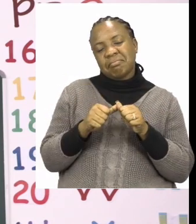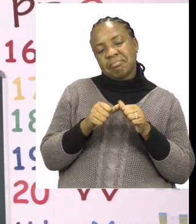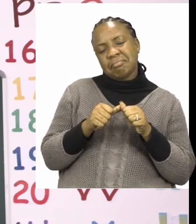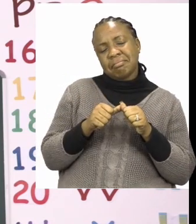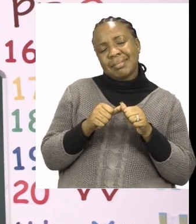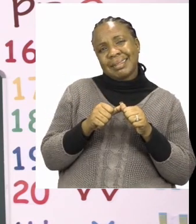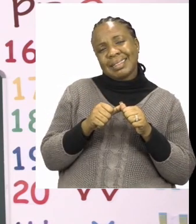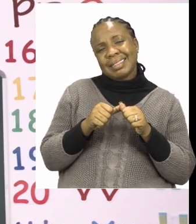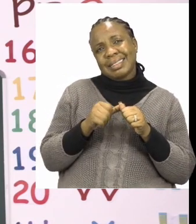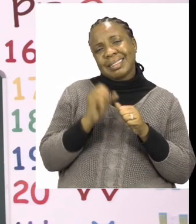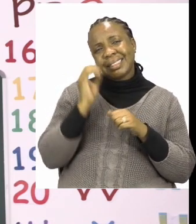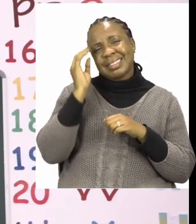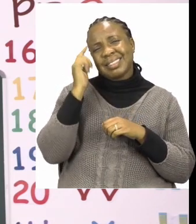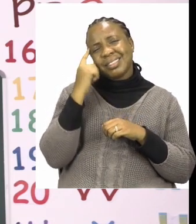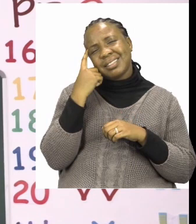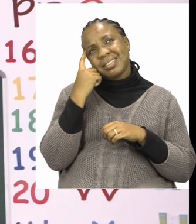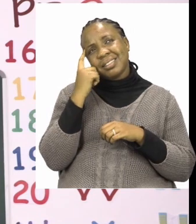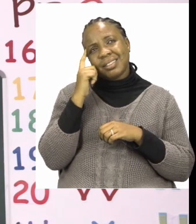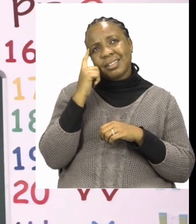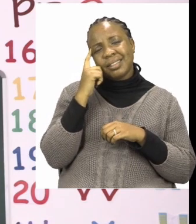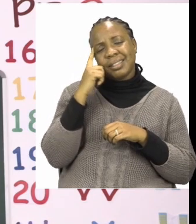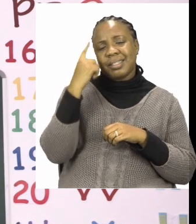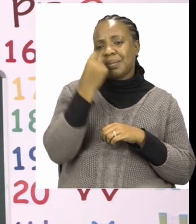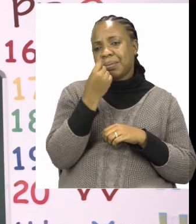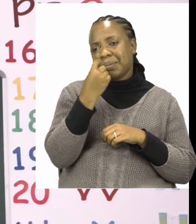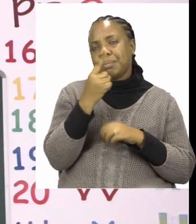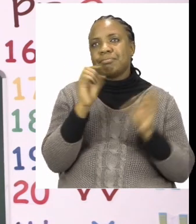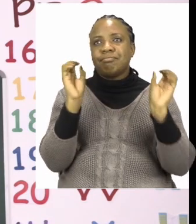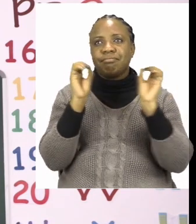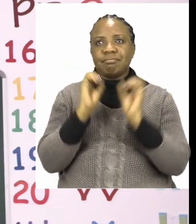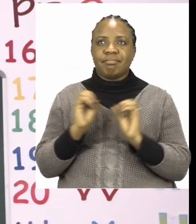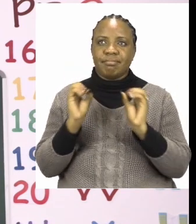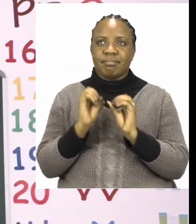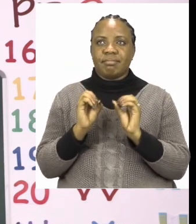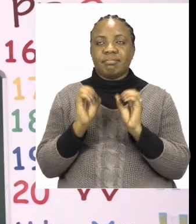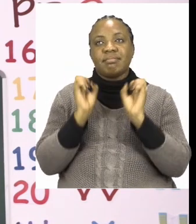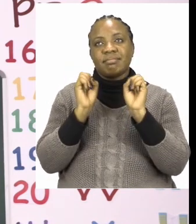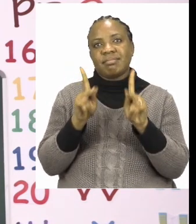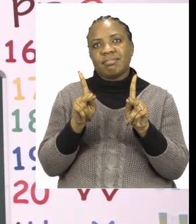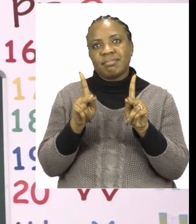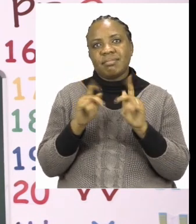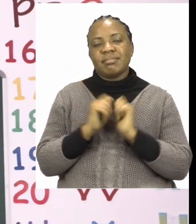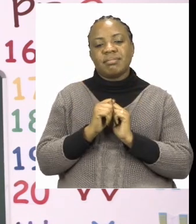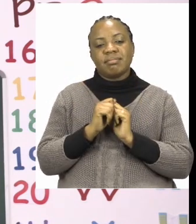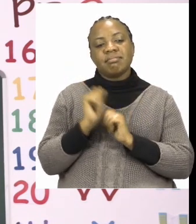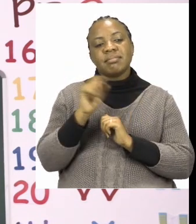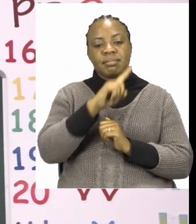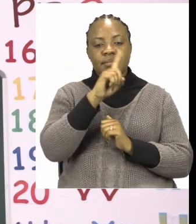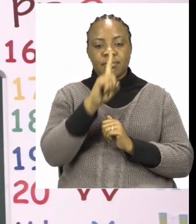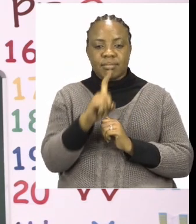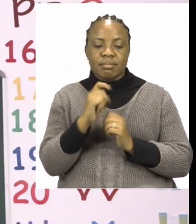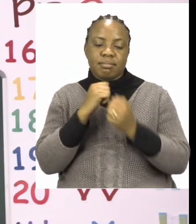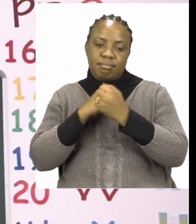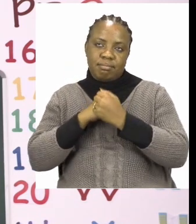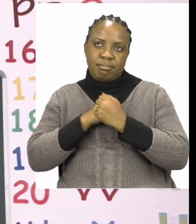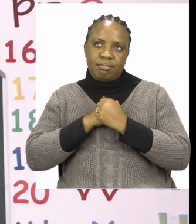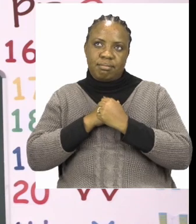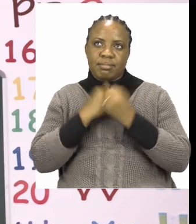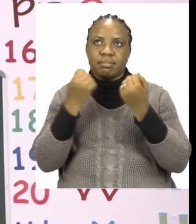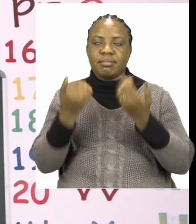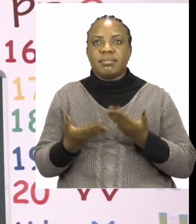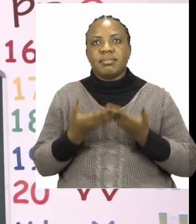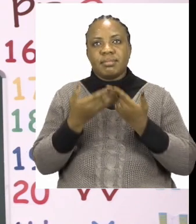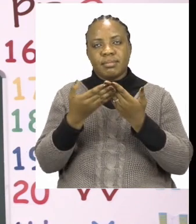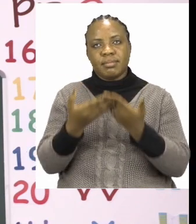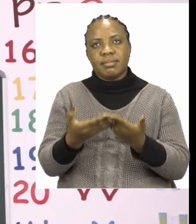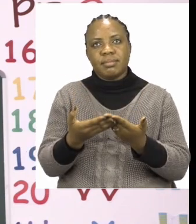to do or you didn't understand, that's okay. You can always ask an adult for help. Just make sure